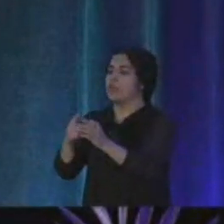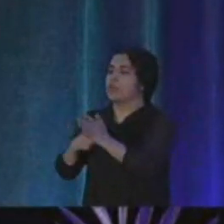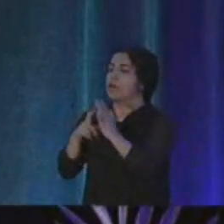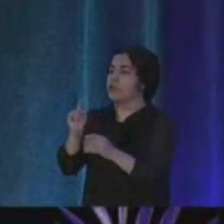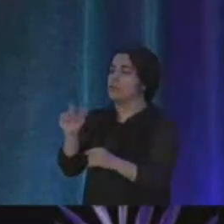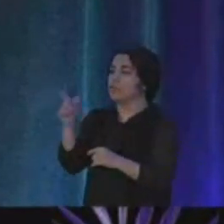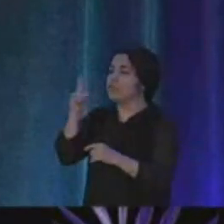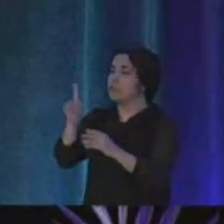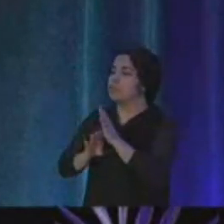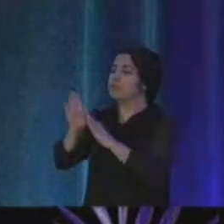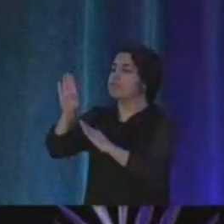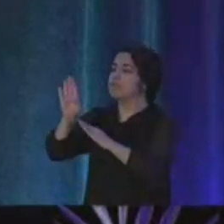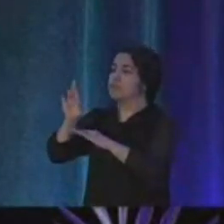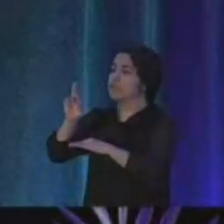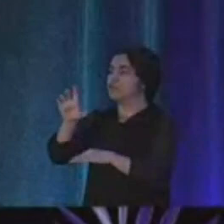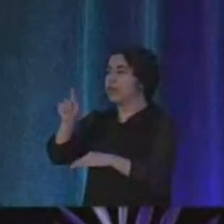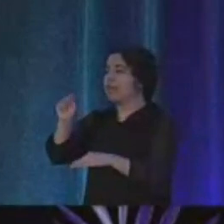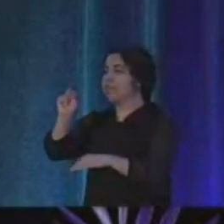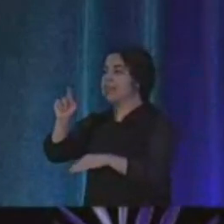development.